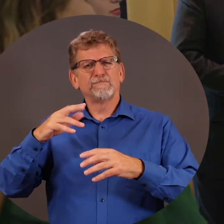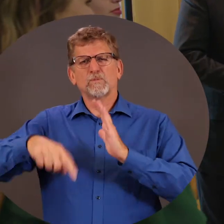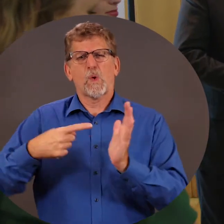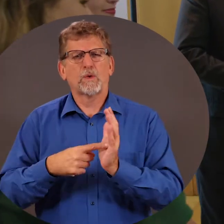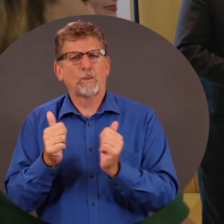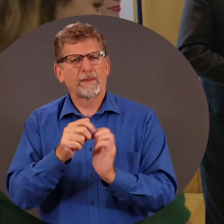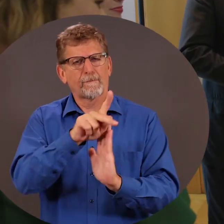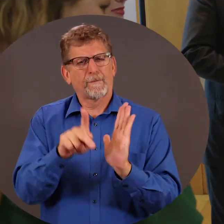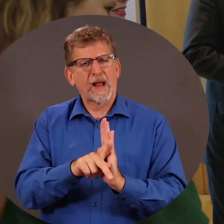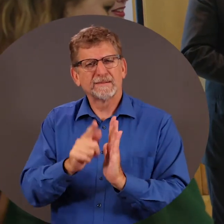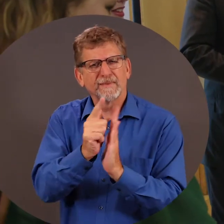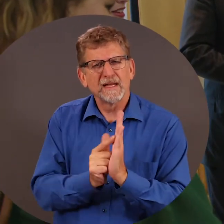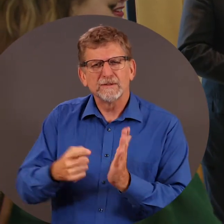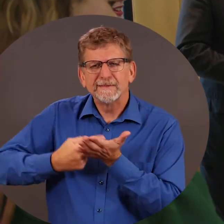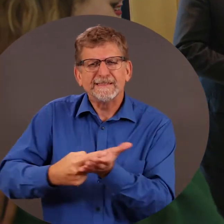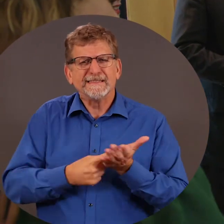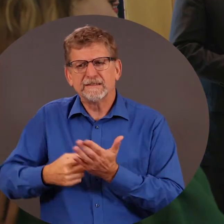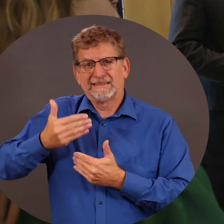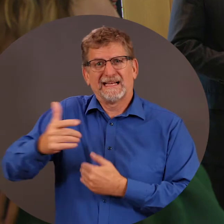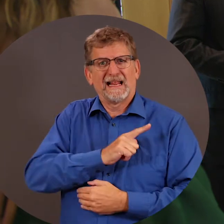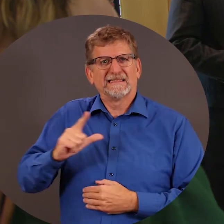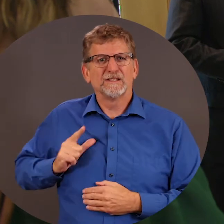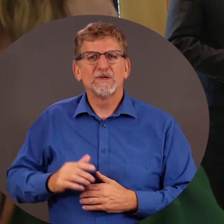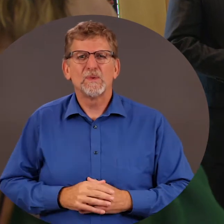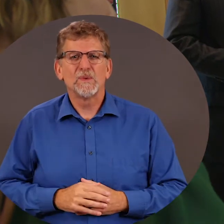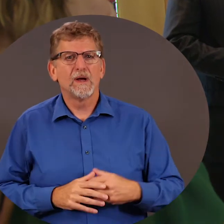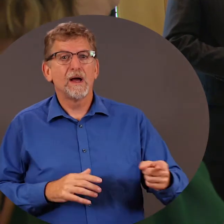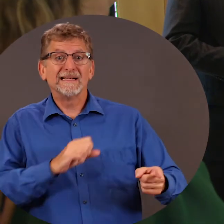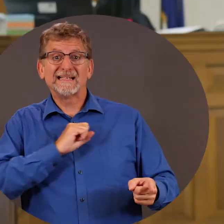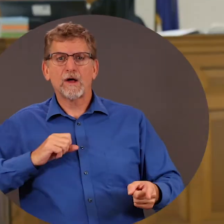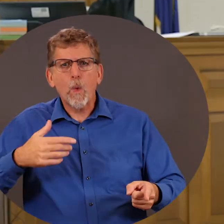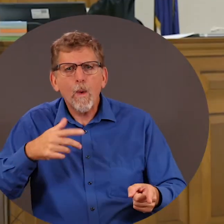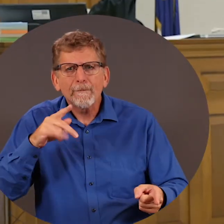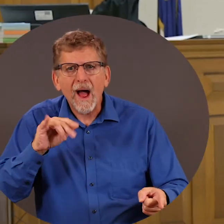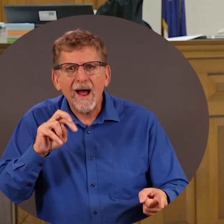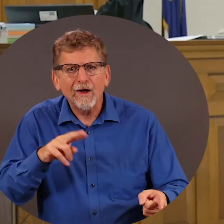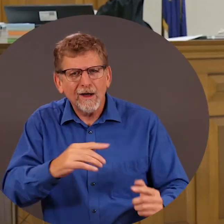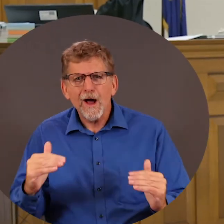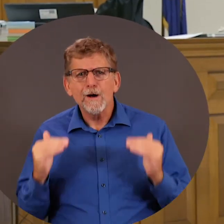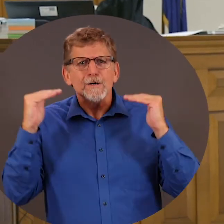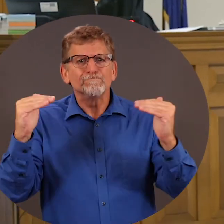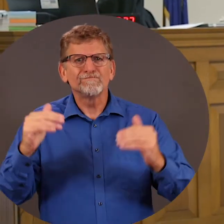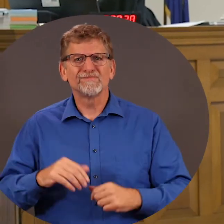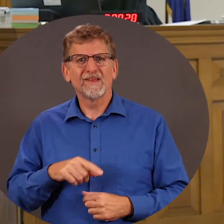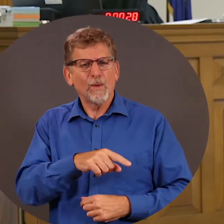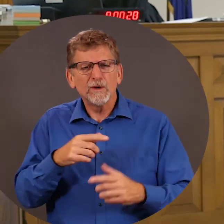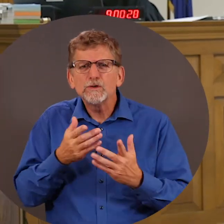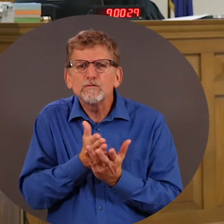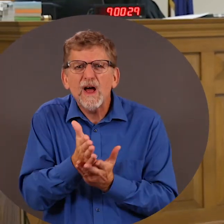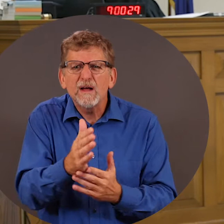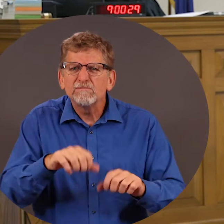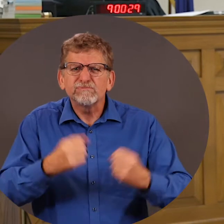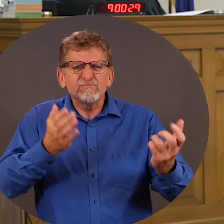bar. You're a trailblazer. Yep, got that right. But before that, You solemnly swear or affirm under the penalties